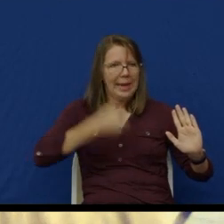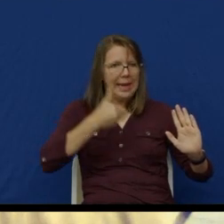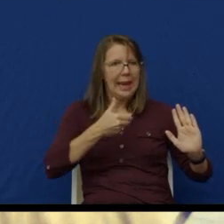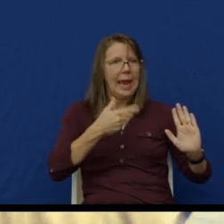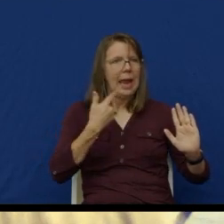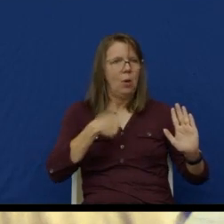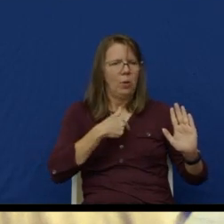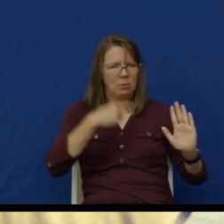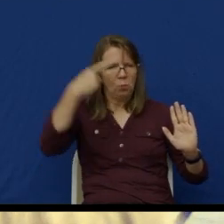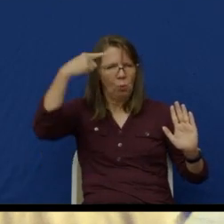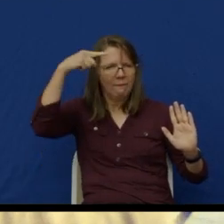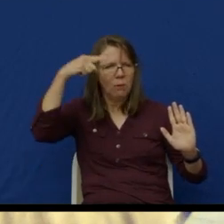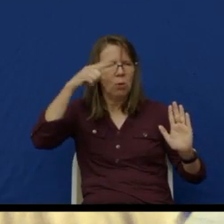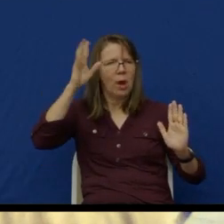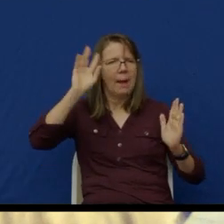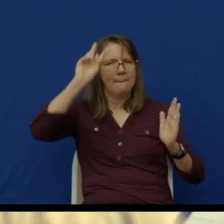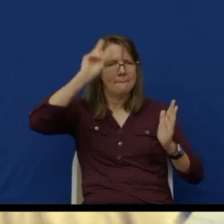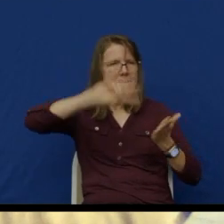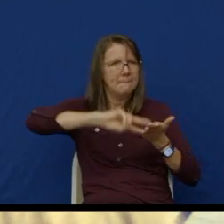to put